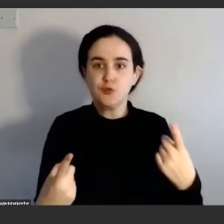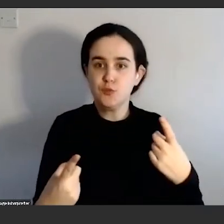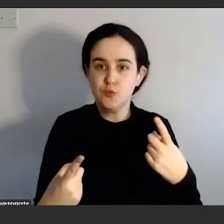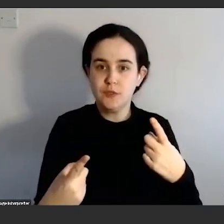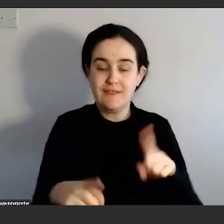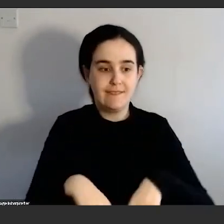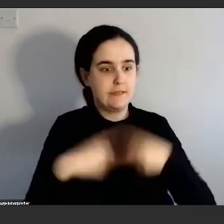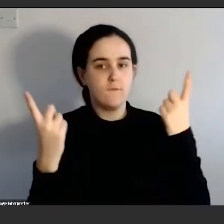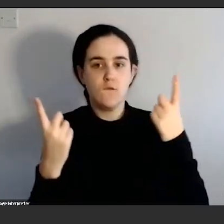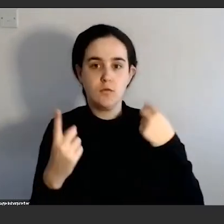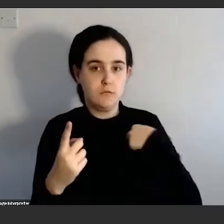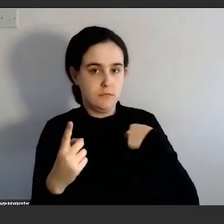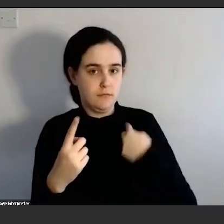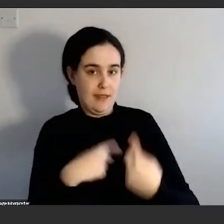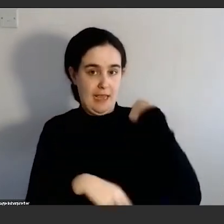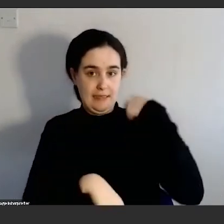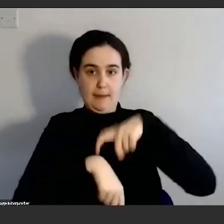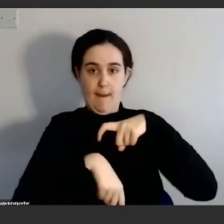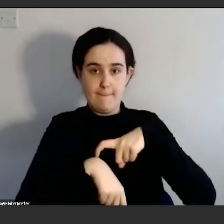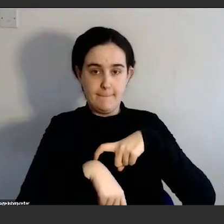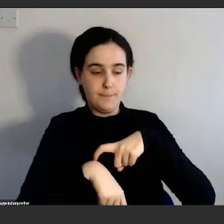to a health center, the communication barrier.